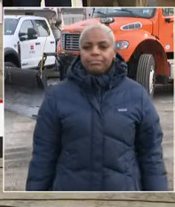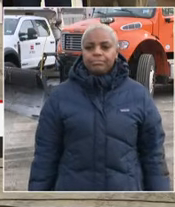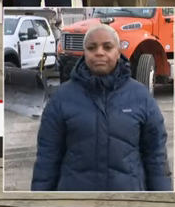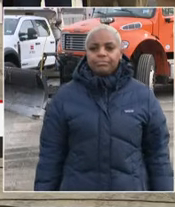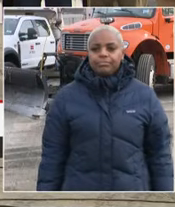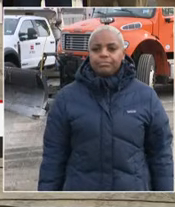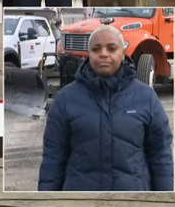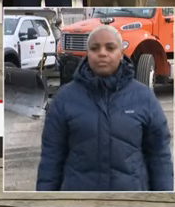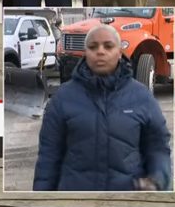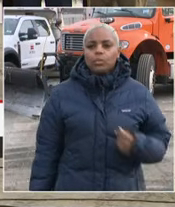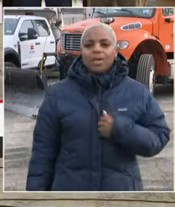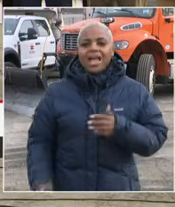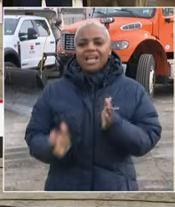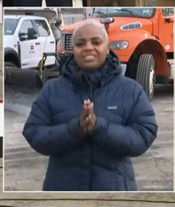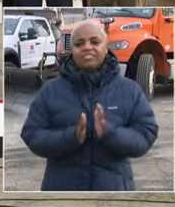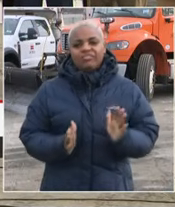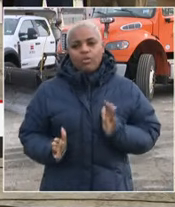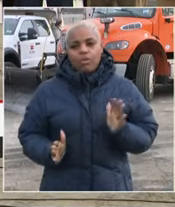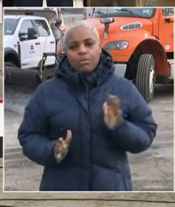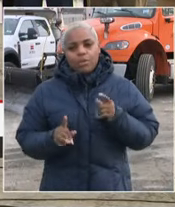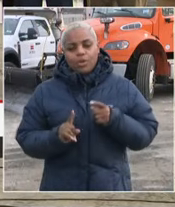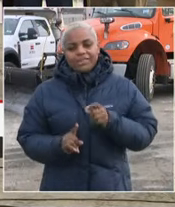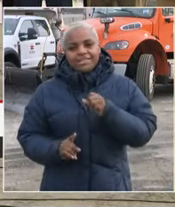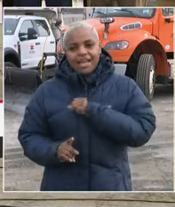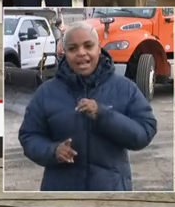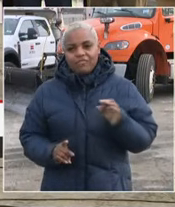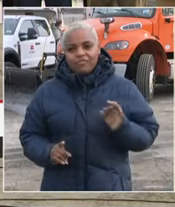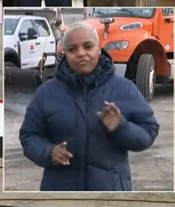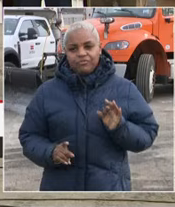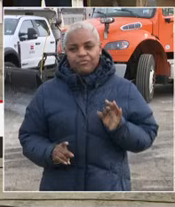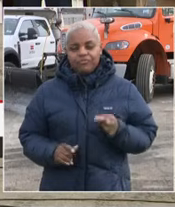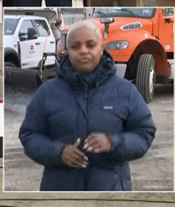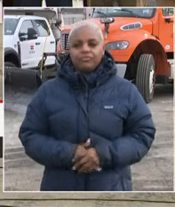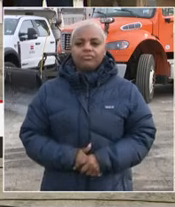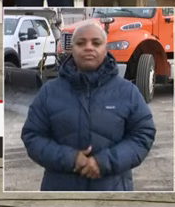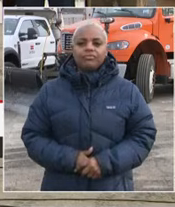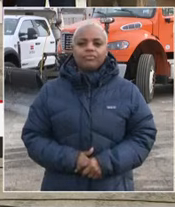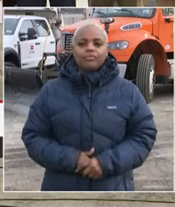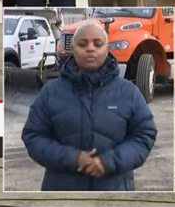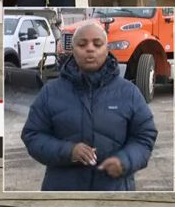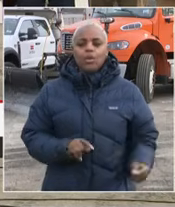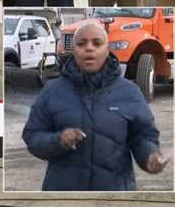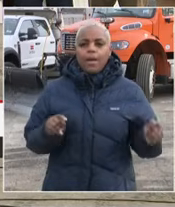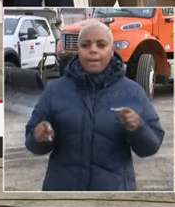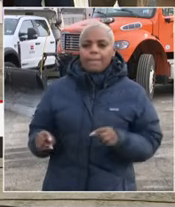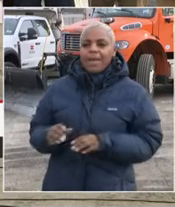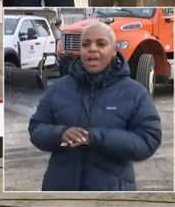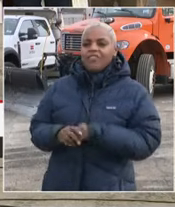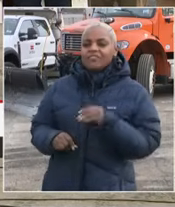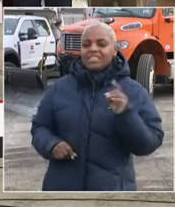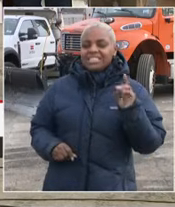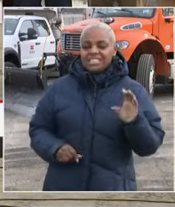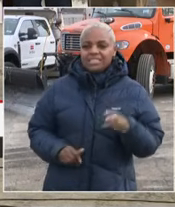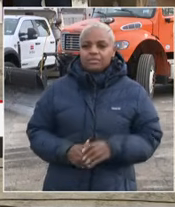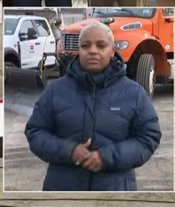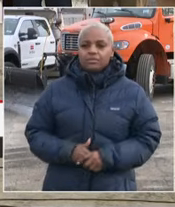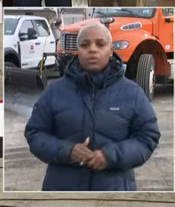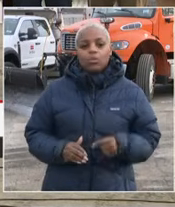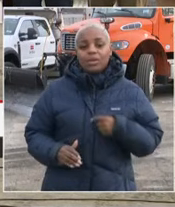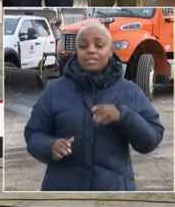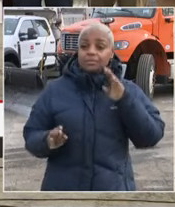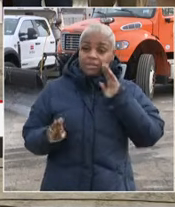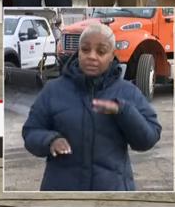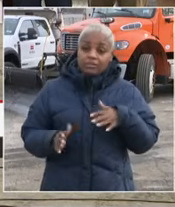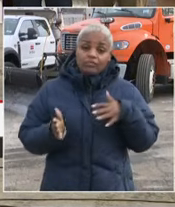staff deployments in the district. We expect that to be related to snow clearing, especially for vulnerable communities.